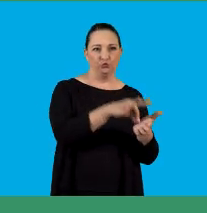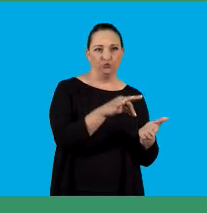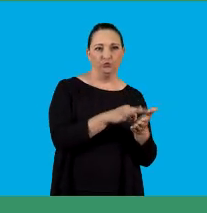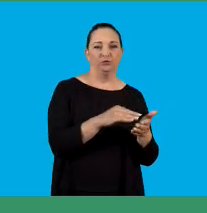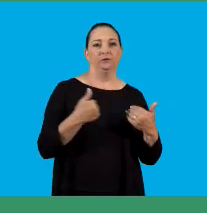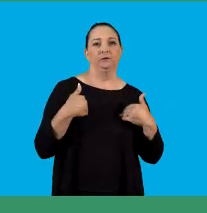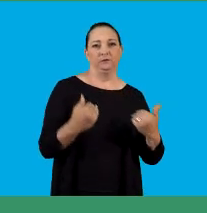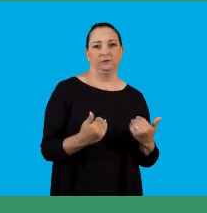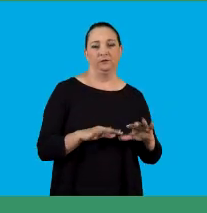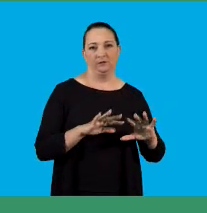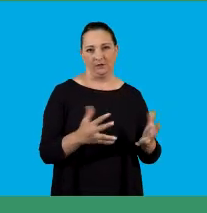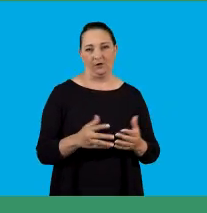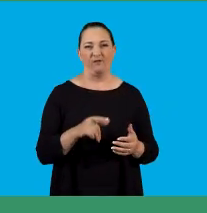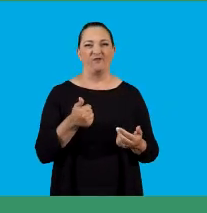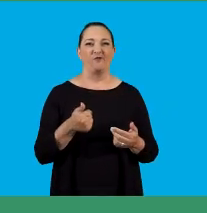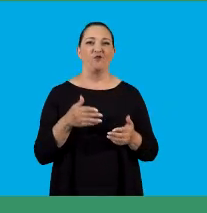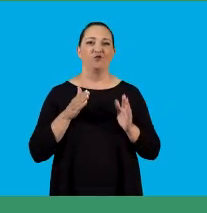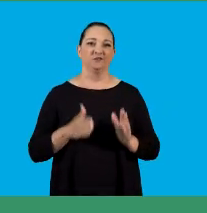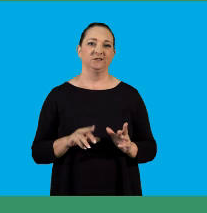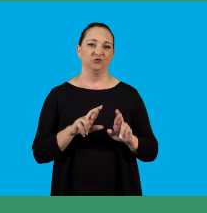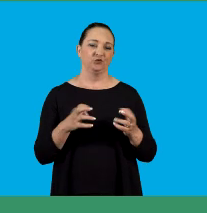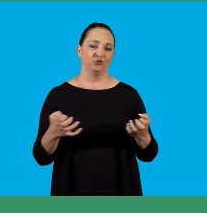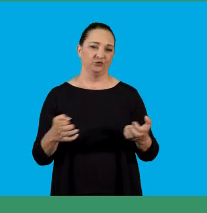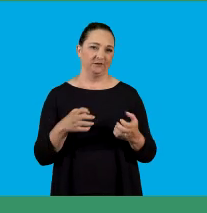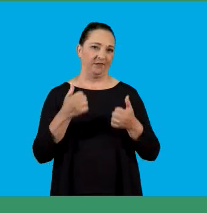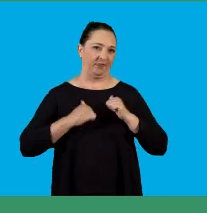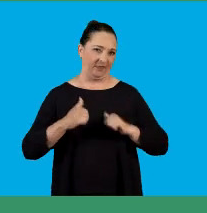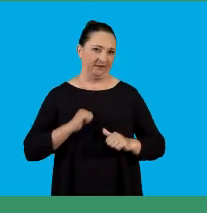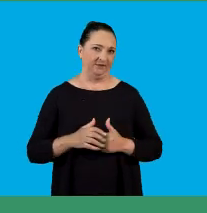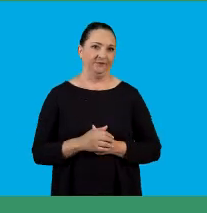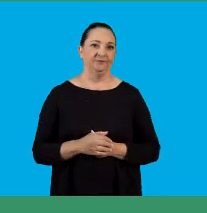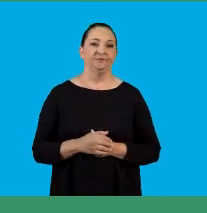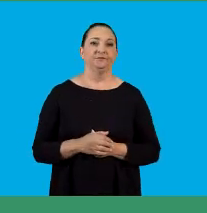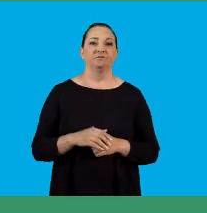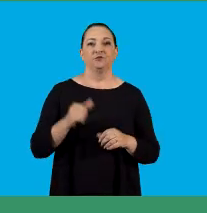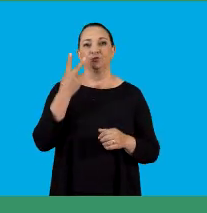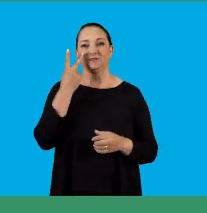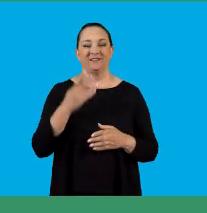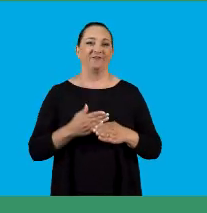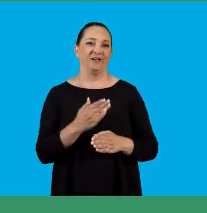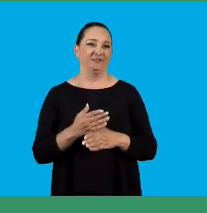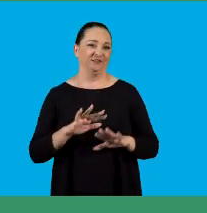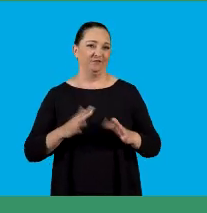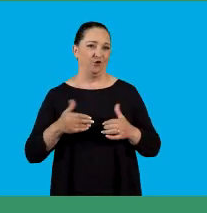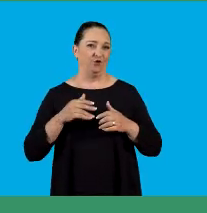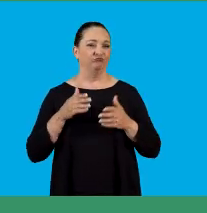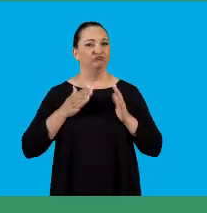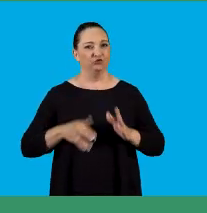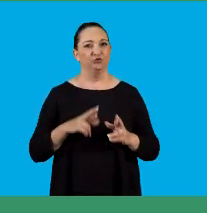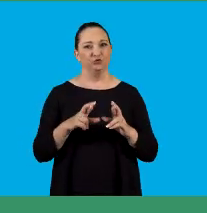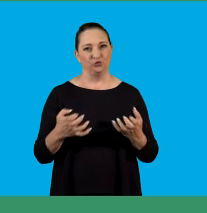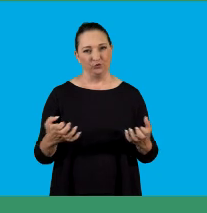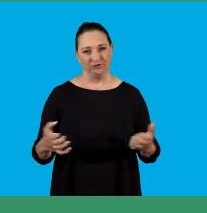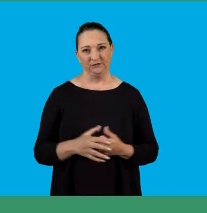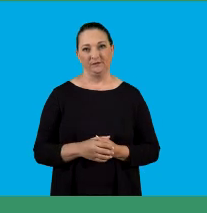induction as human resource activities, or as part of the human resource functions. However, we need to test